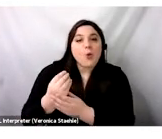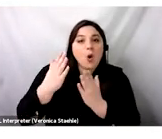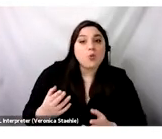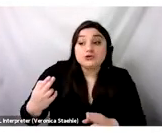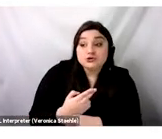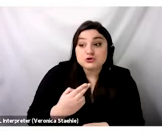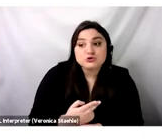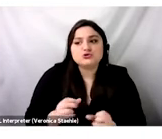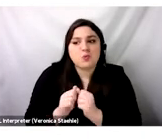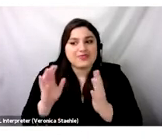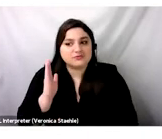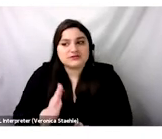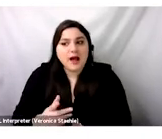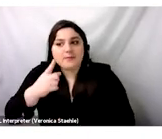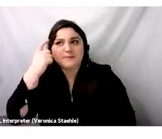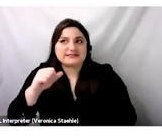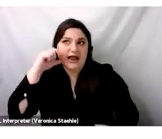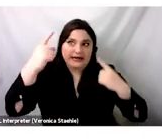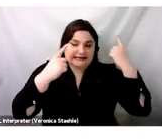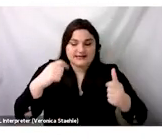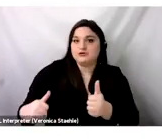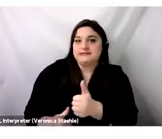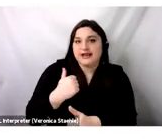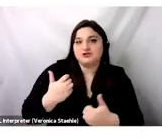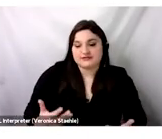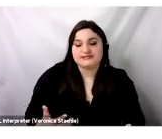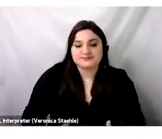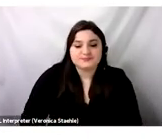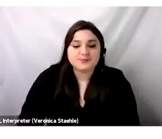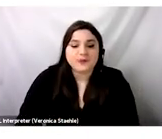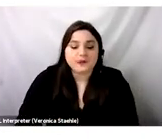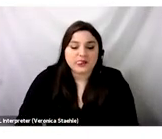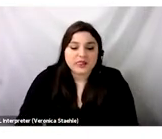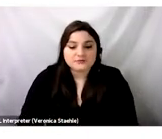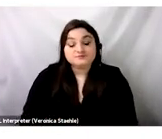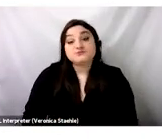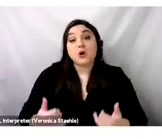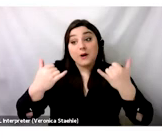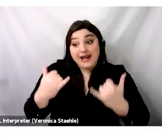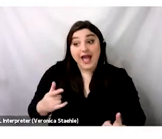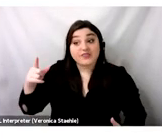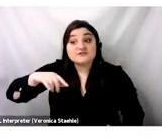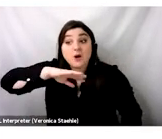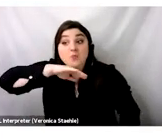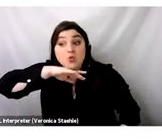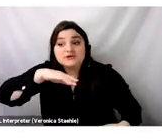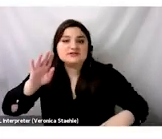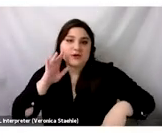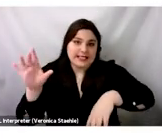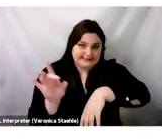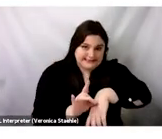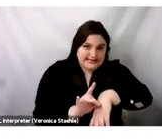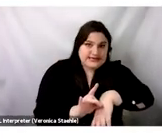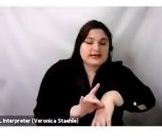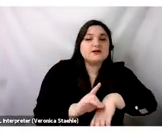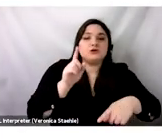when these persistent organic pollutants bind to microplastics, the fish that eat them, as I mentioned, because they're fully infiltrated into the food